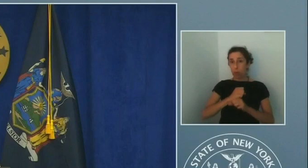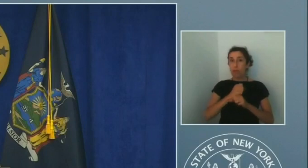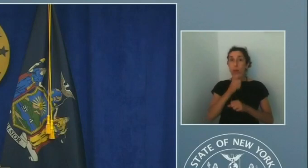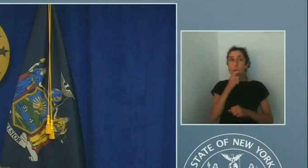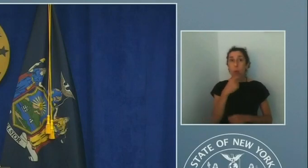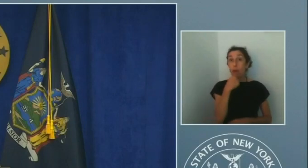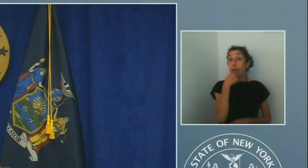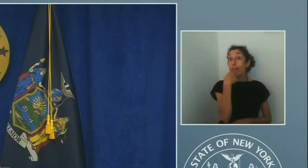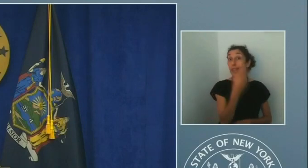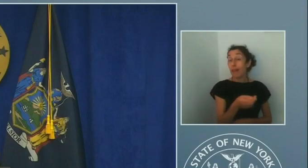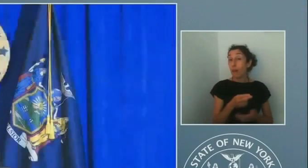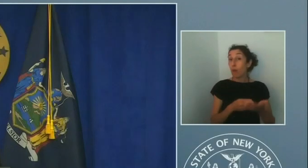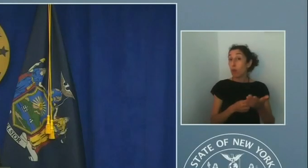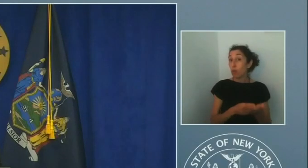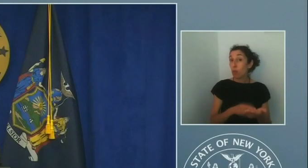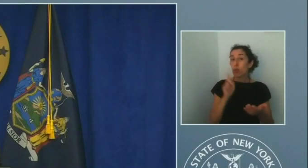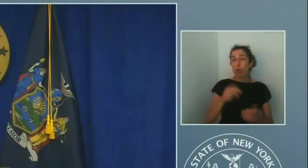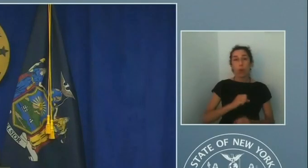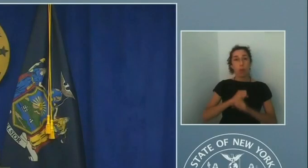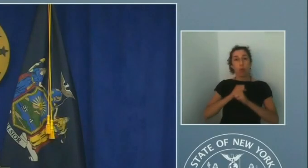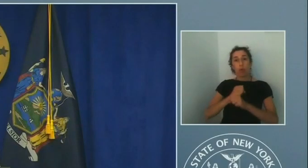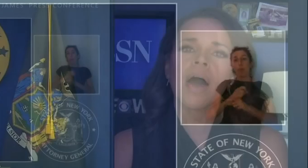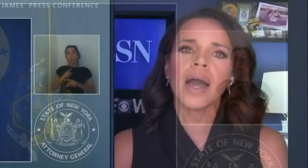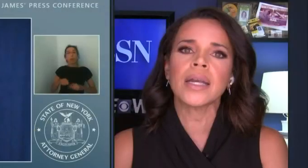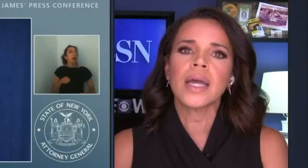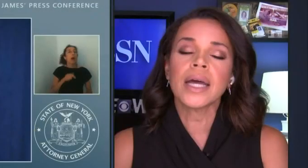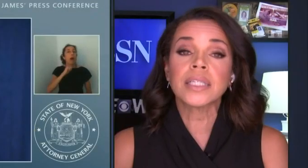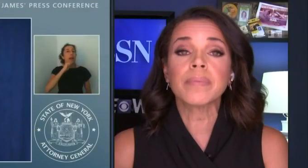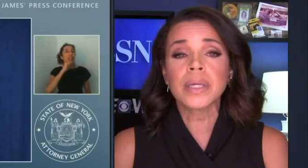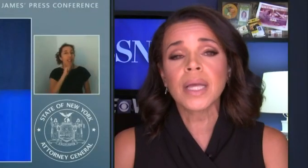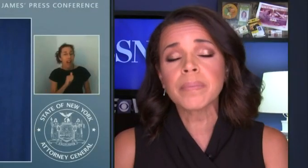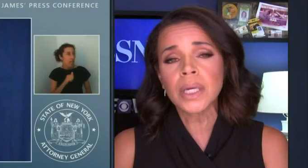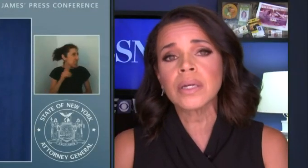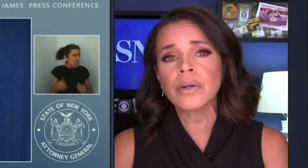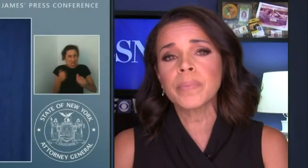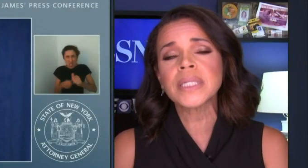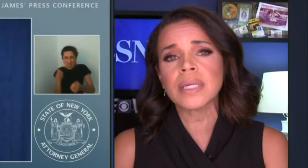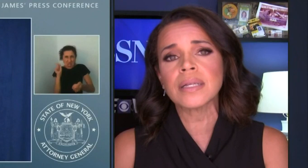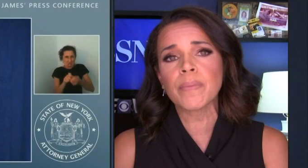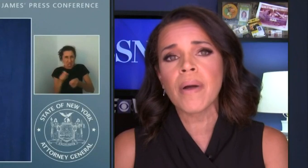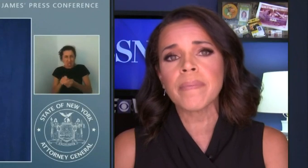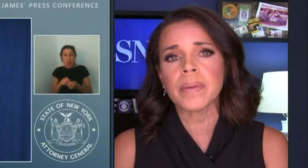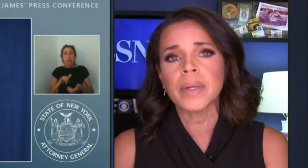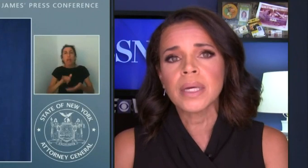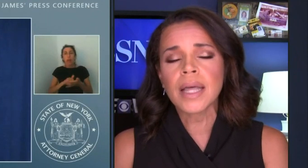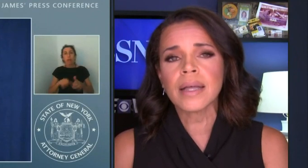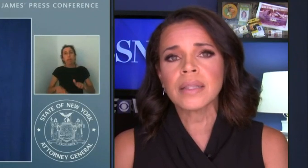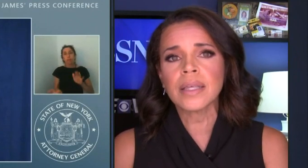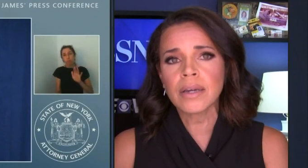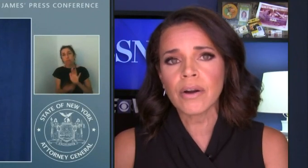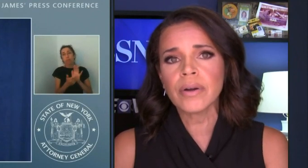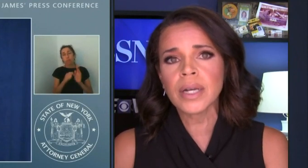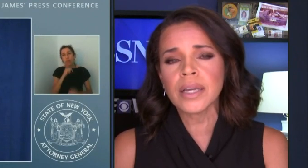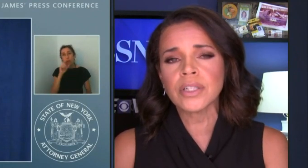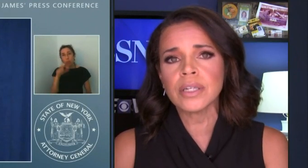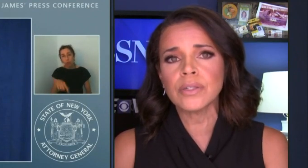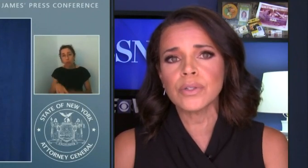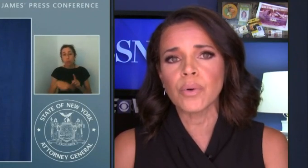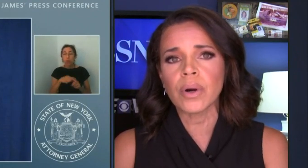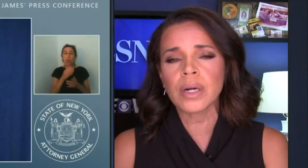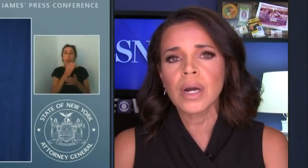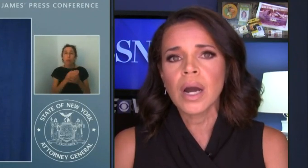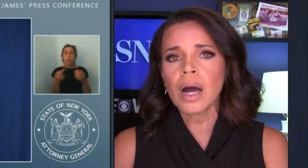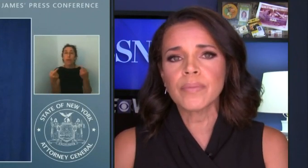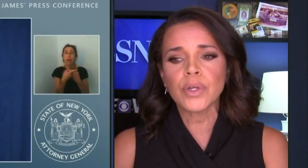it's basically she's suggesting what you identified as something that could be seen as a problem, that the current AG in